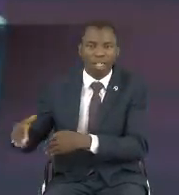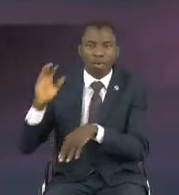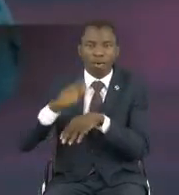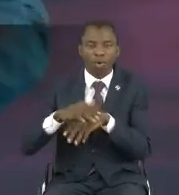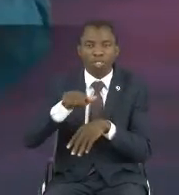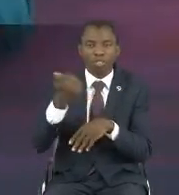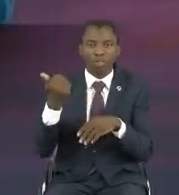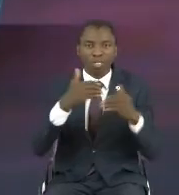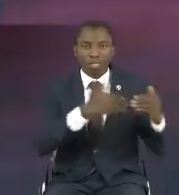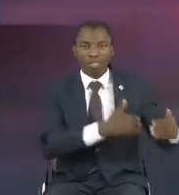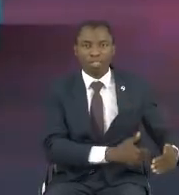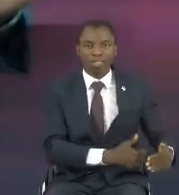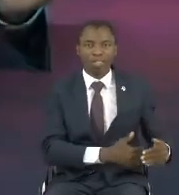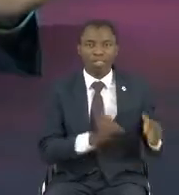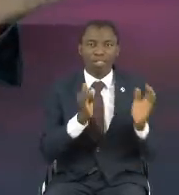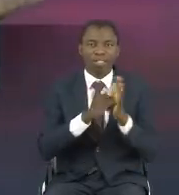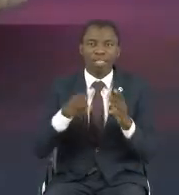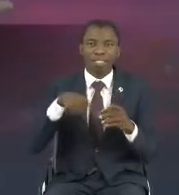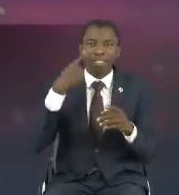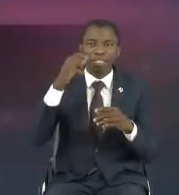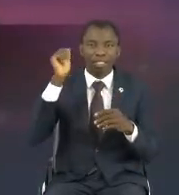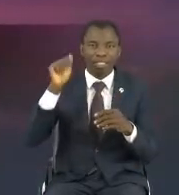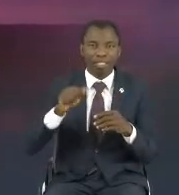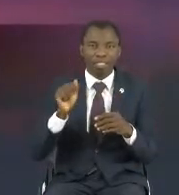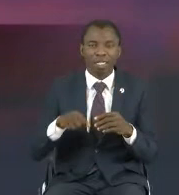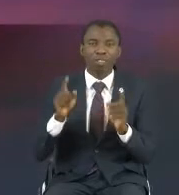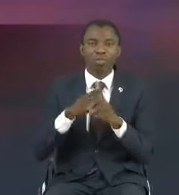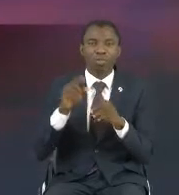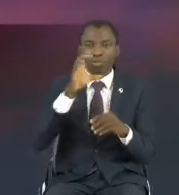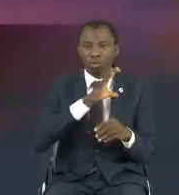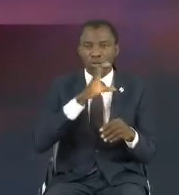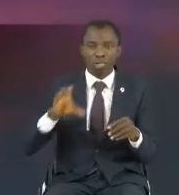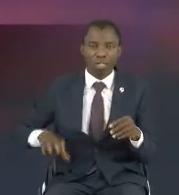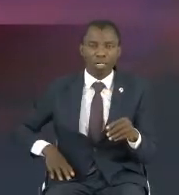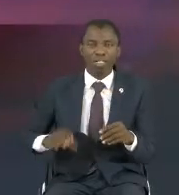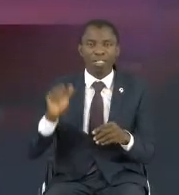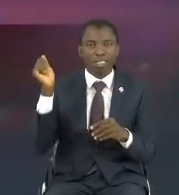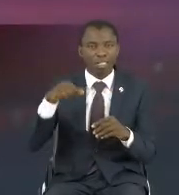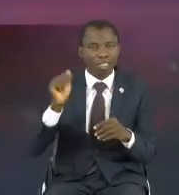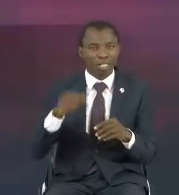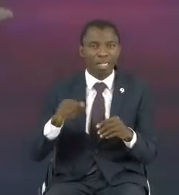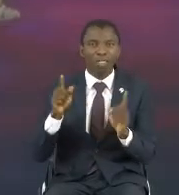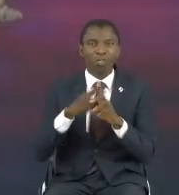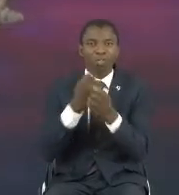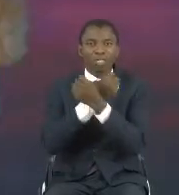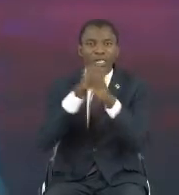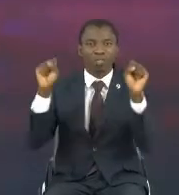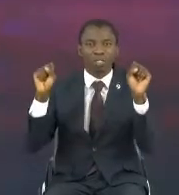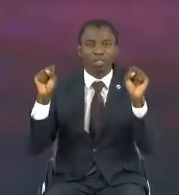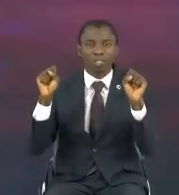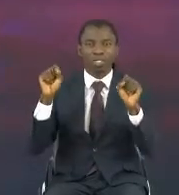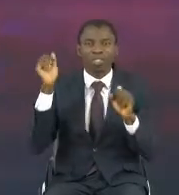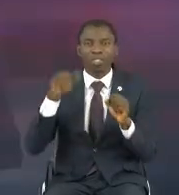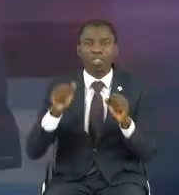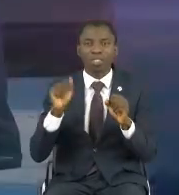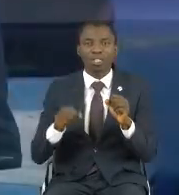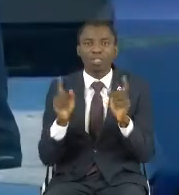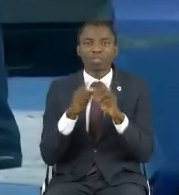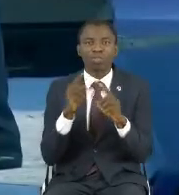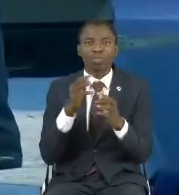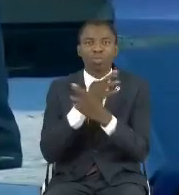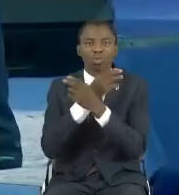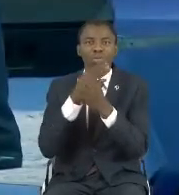side that says yes to Christ, yes to salvation, yes to